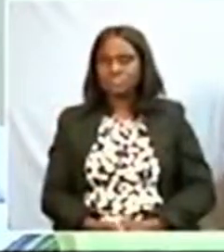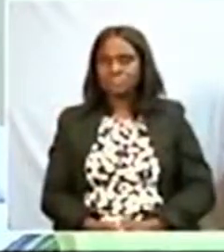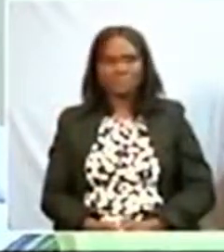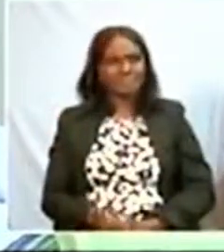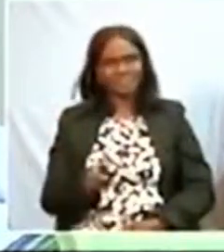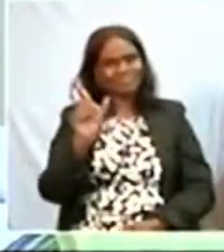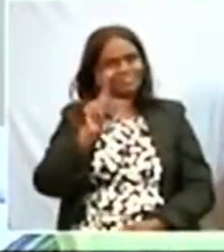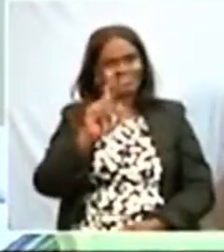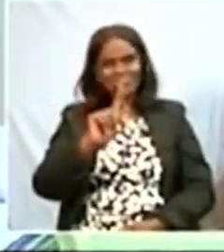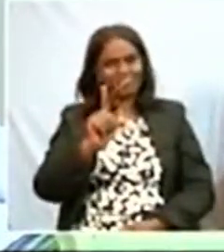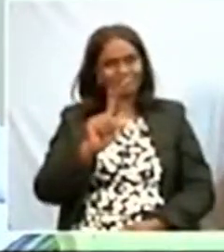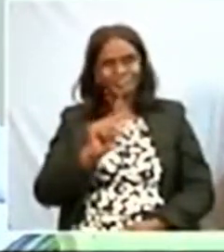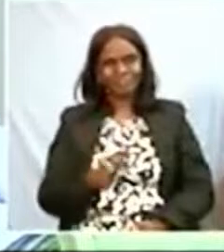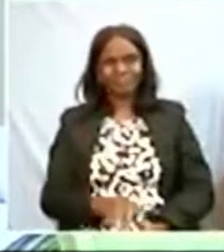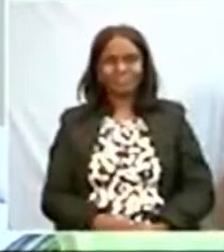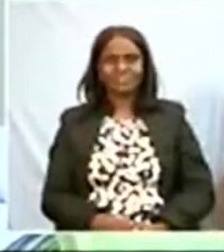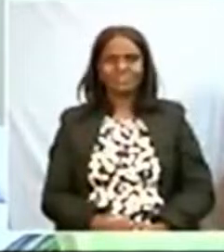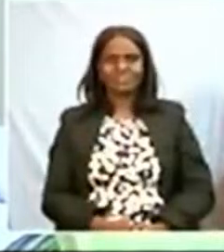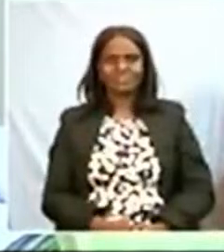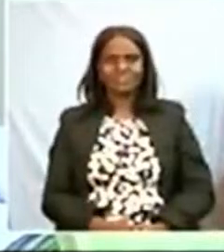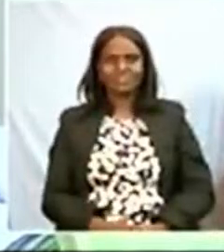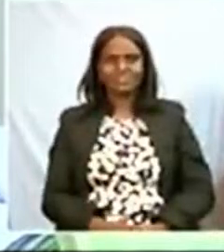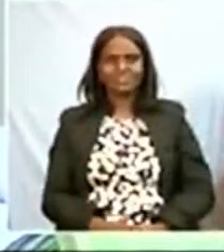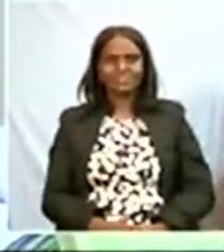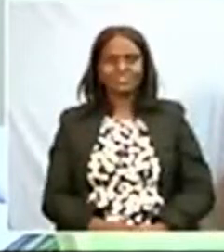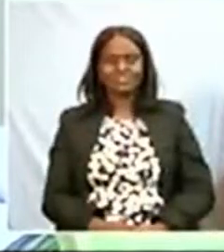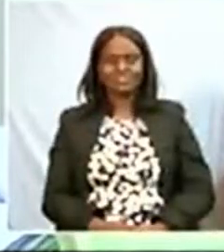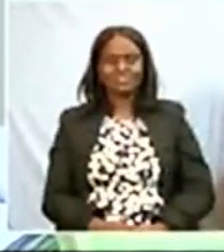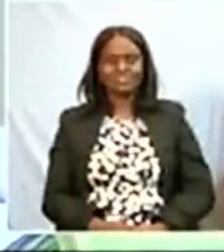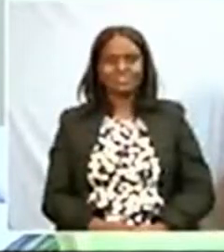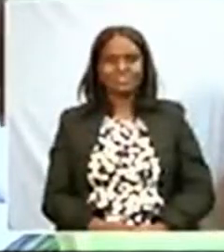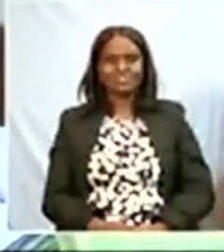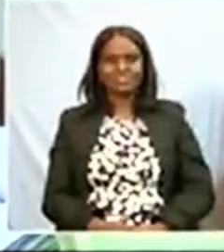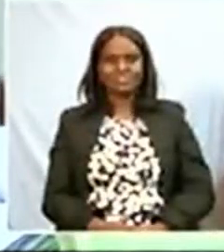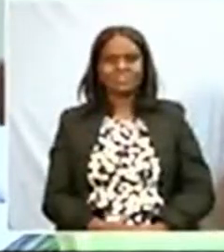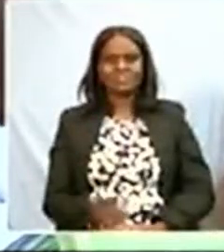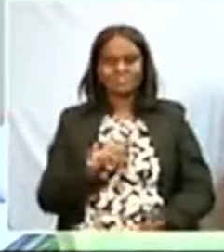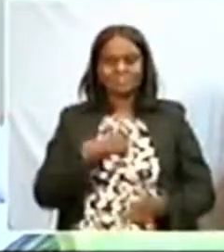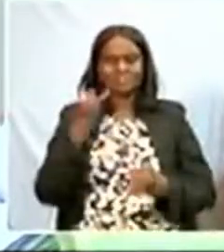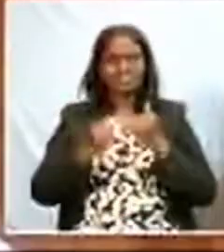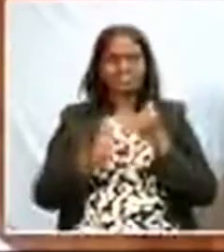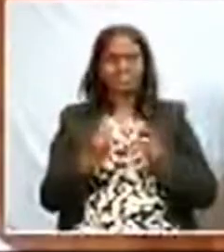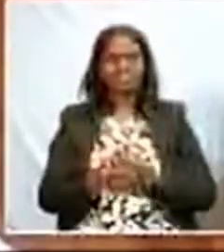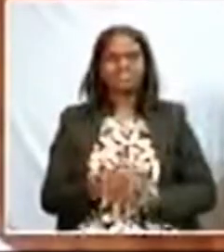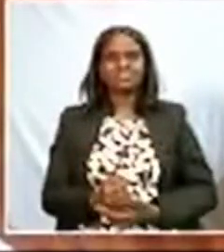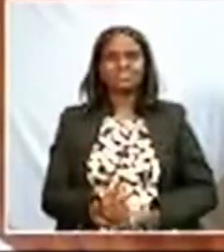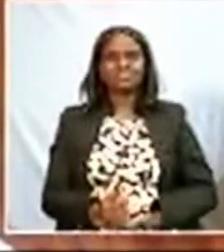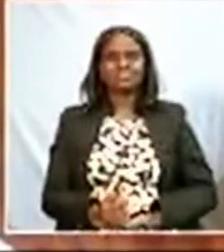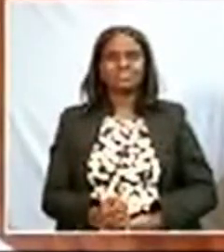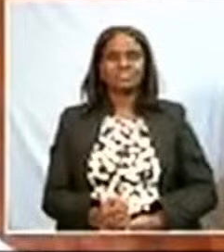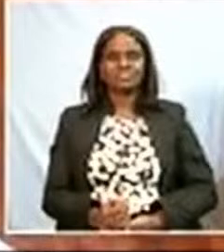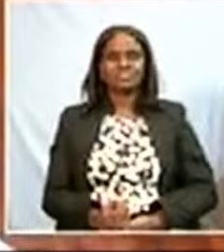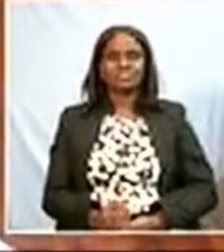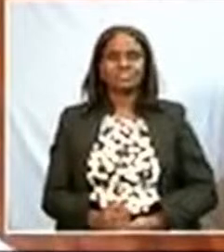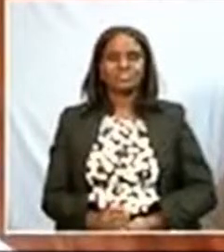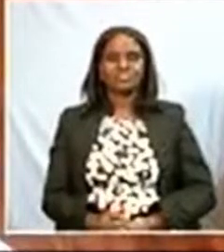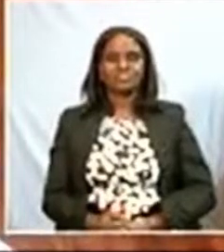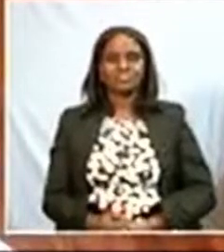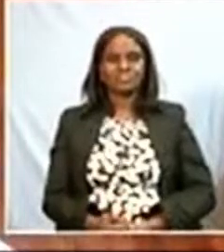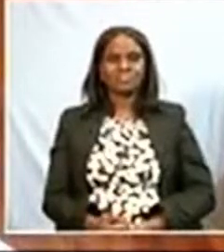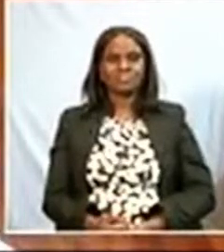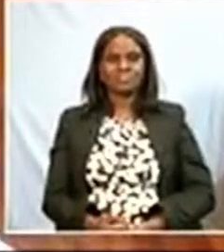Icona man. Chair, short one, then I want to wind up. Chair, I just wanted to...